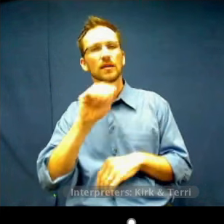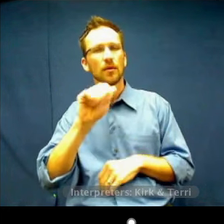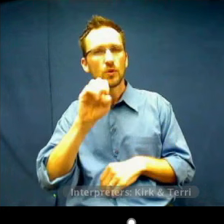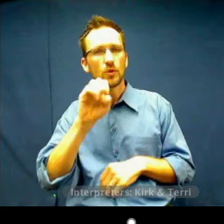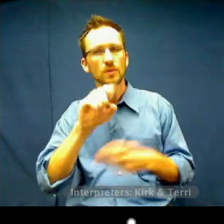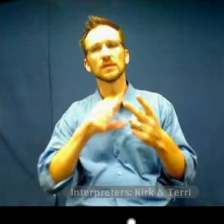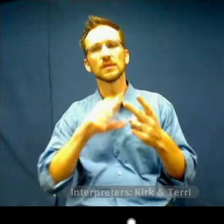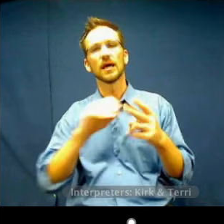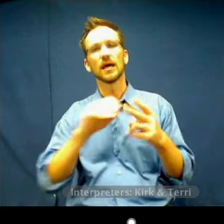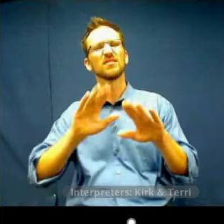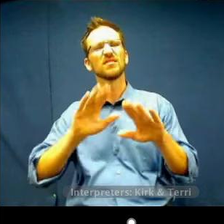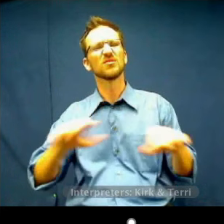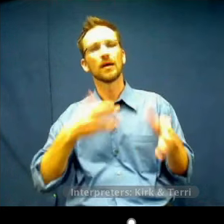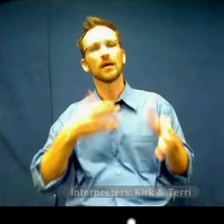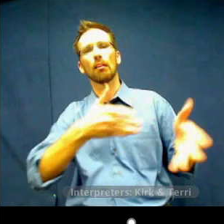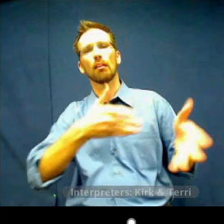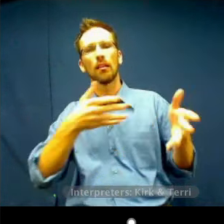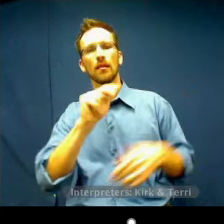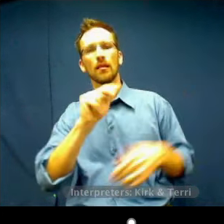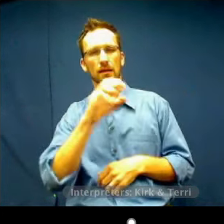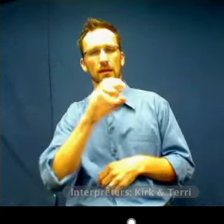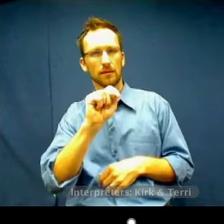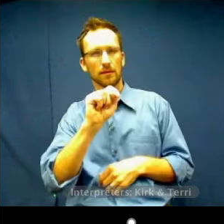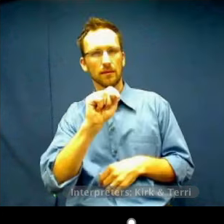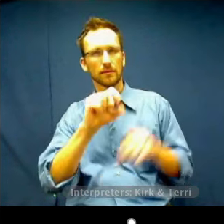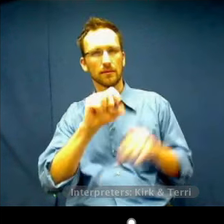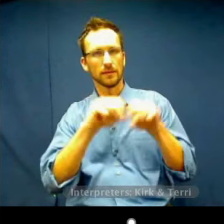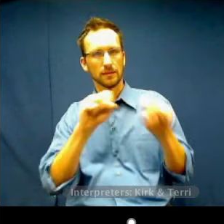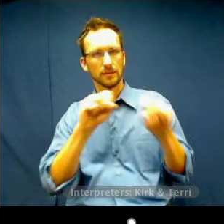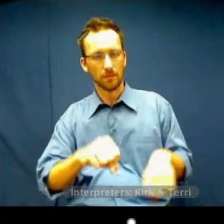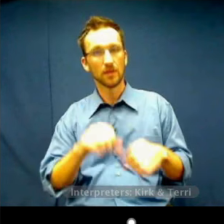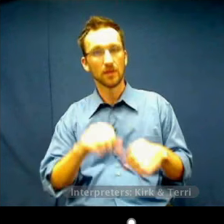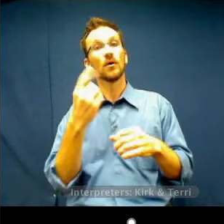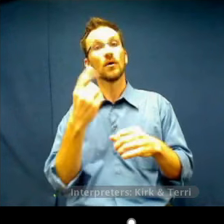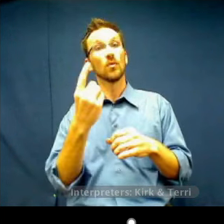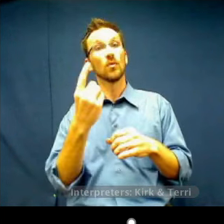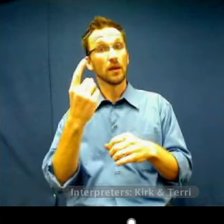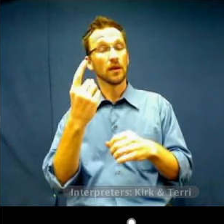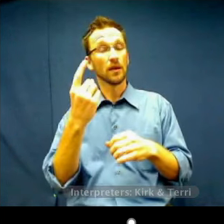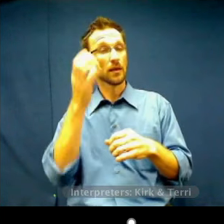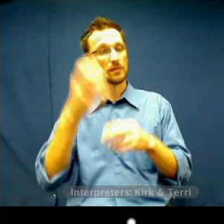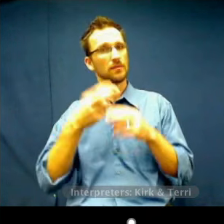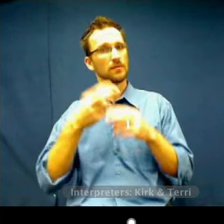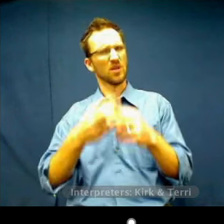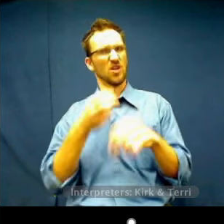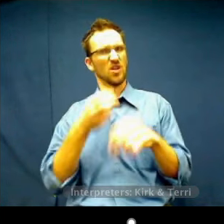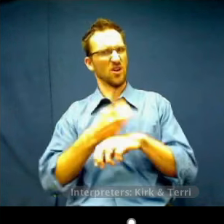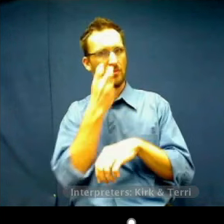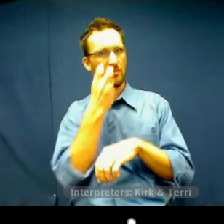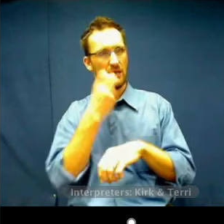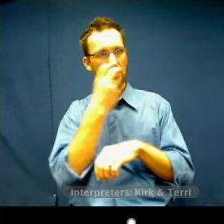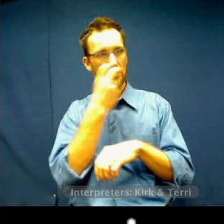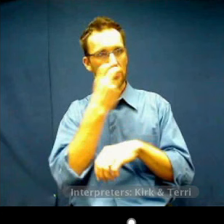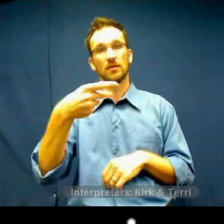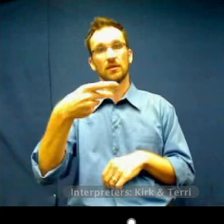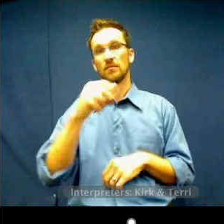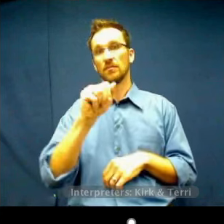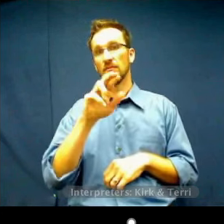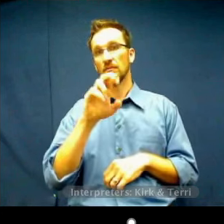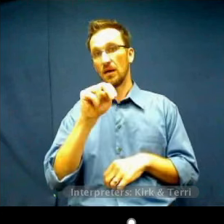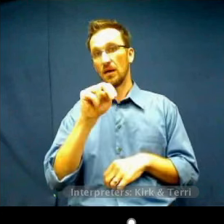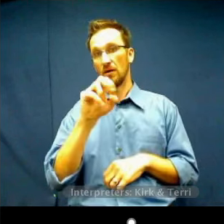There's this concept called parents, and it's difficult for me to pronounce, but I think it's patriae. It's